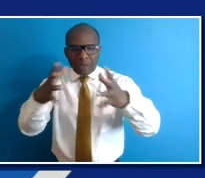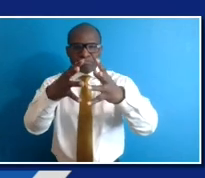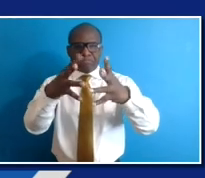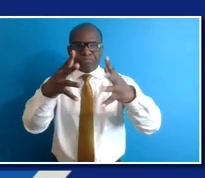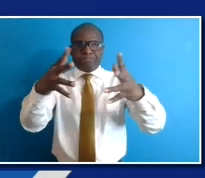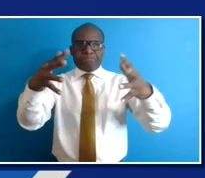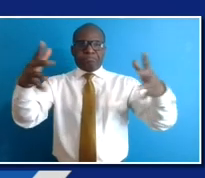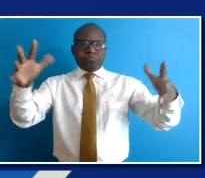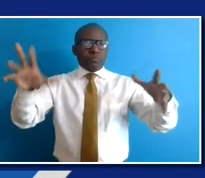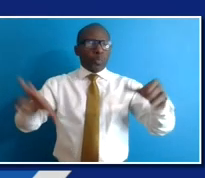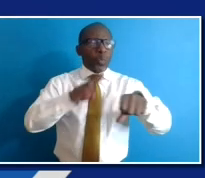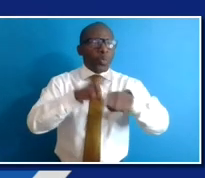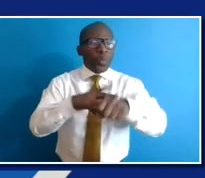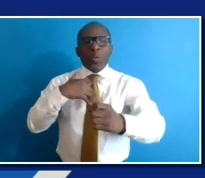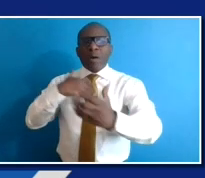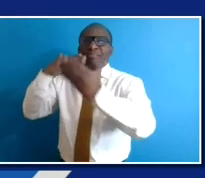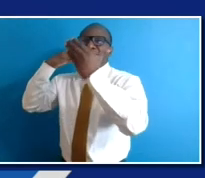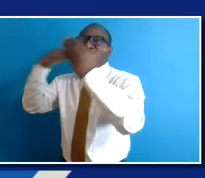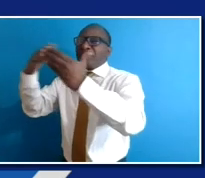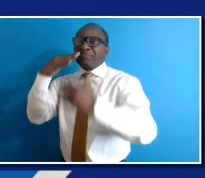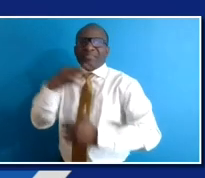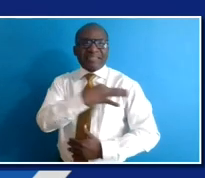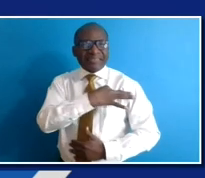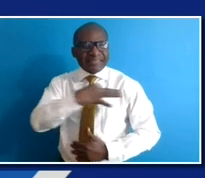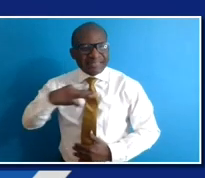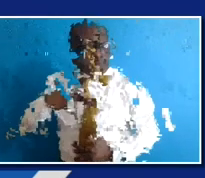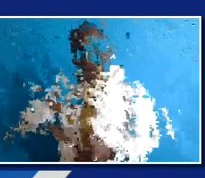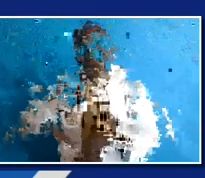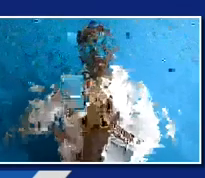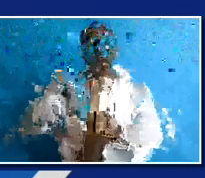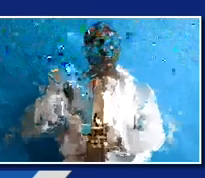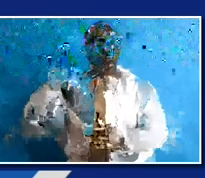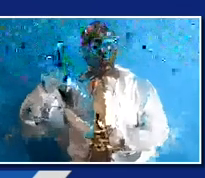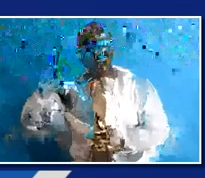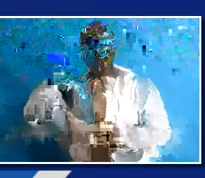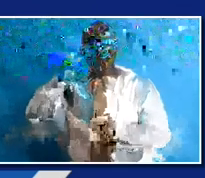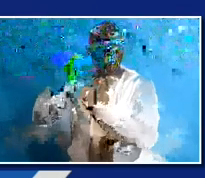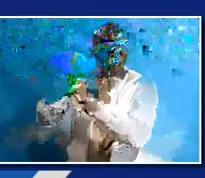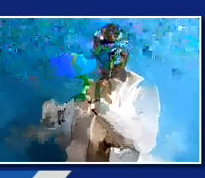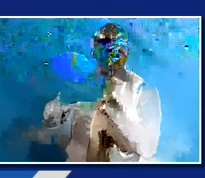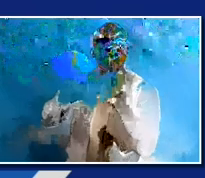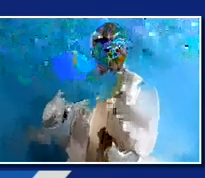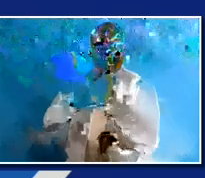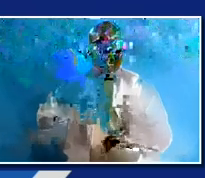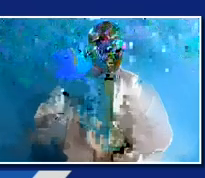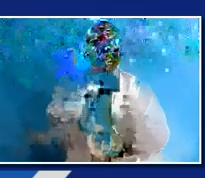for allowing us to do what we do. And hopefully things will get better in July,